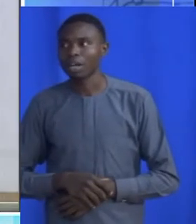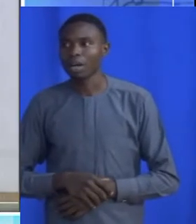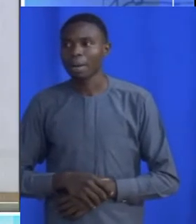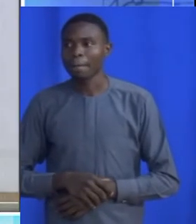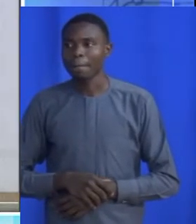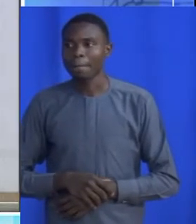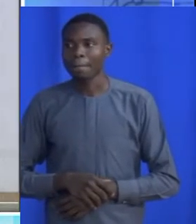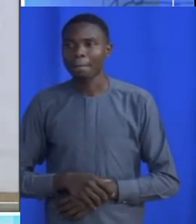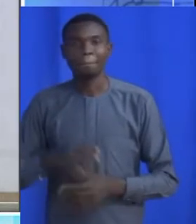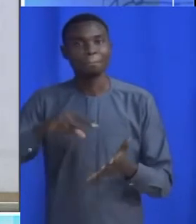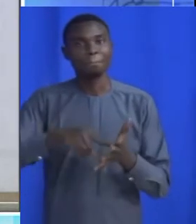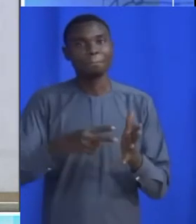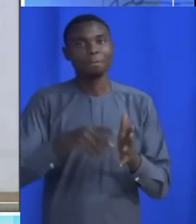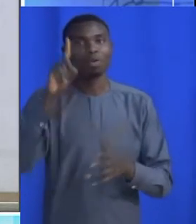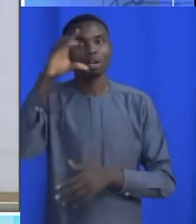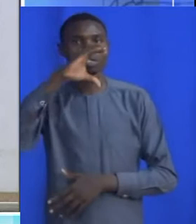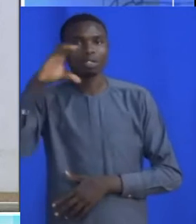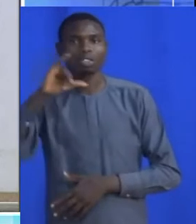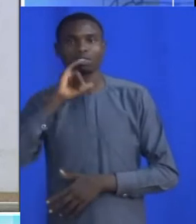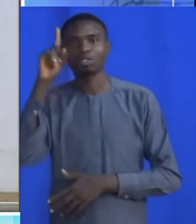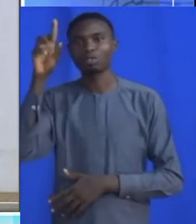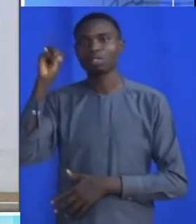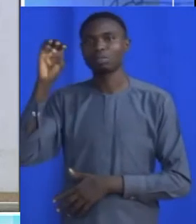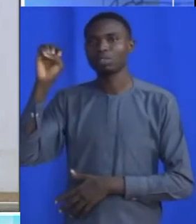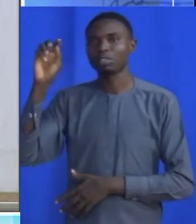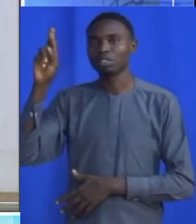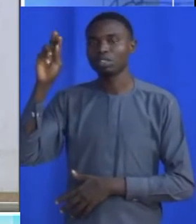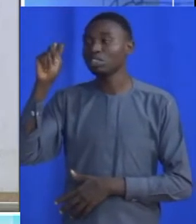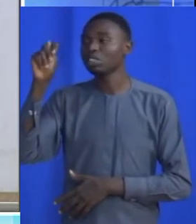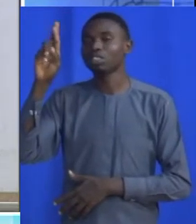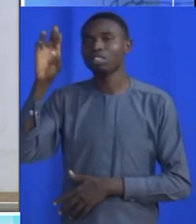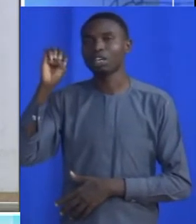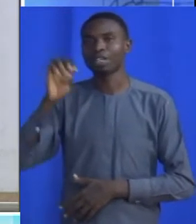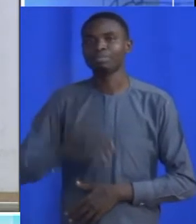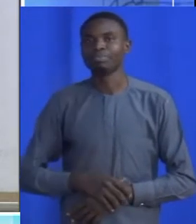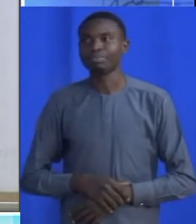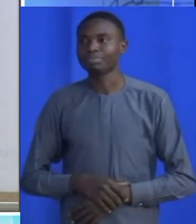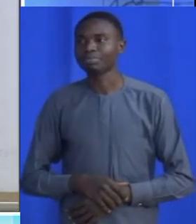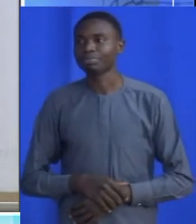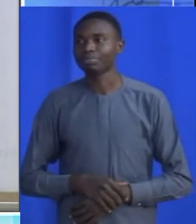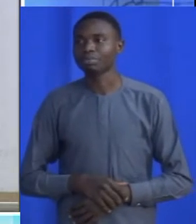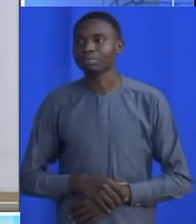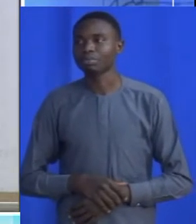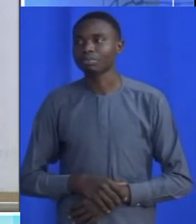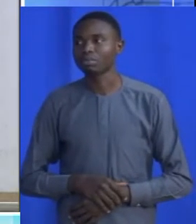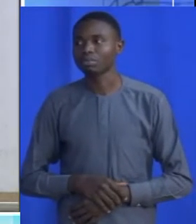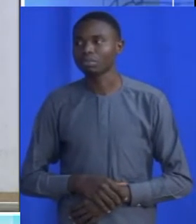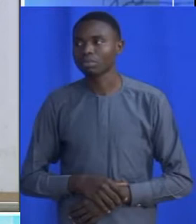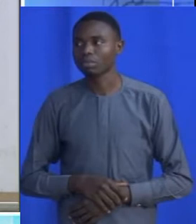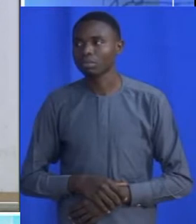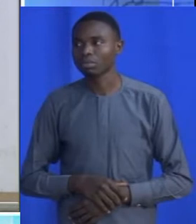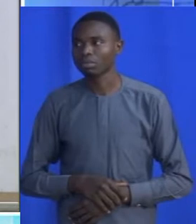Yes, rule of law enables us to determine whether a country is under a democratic system